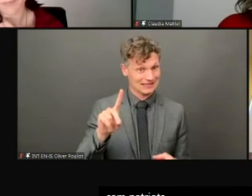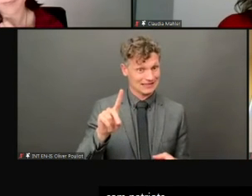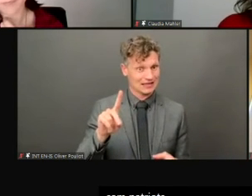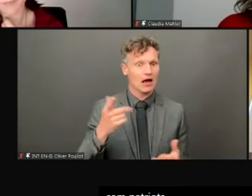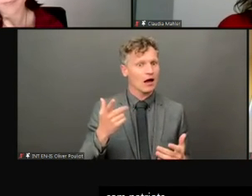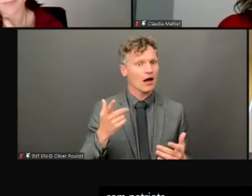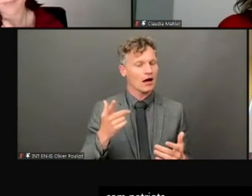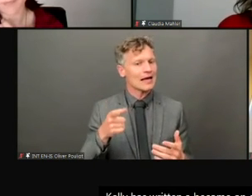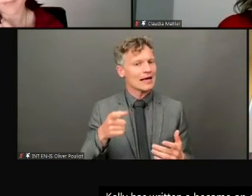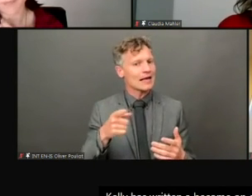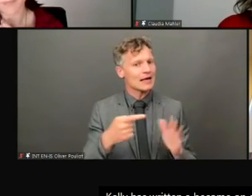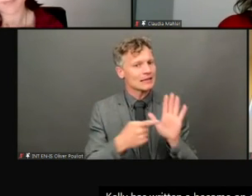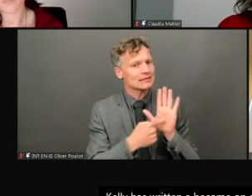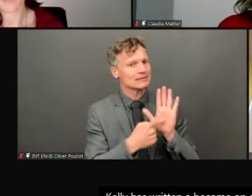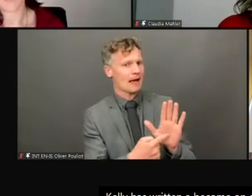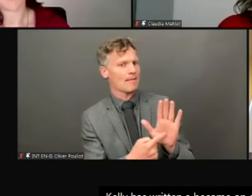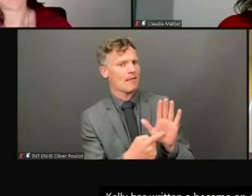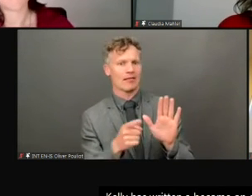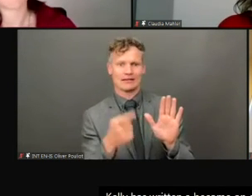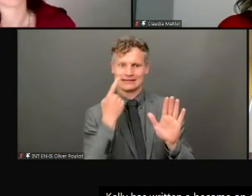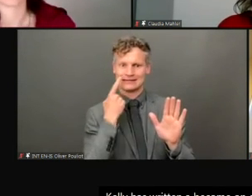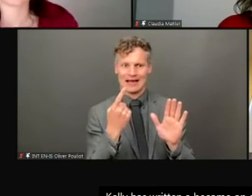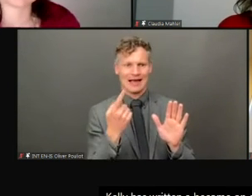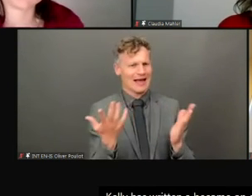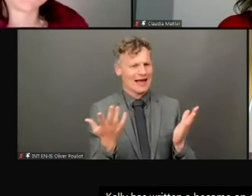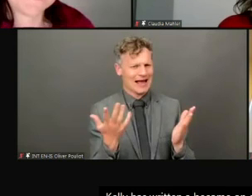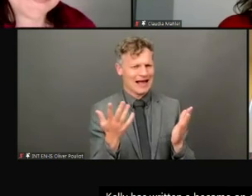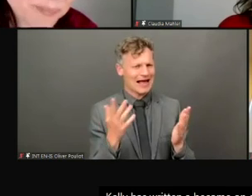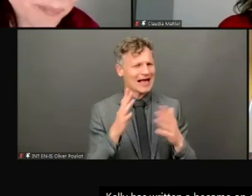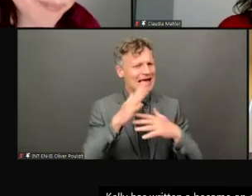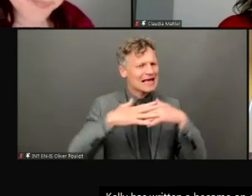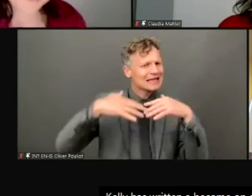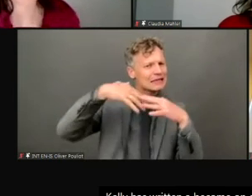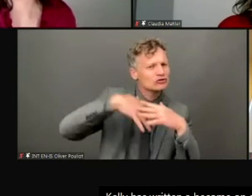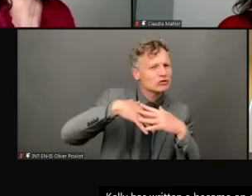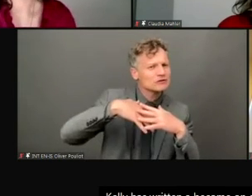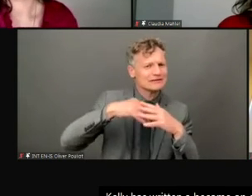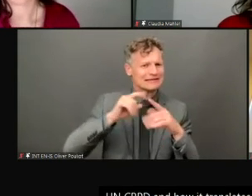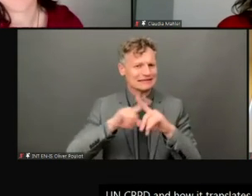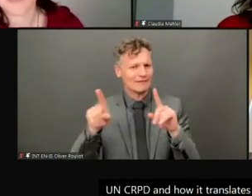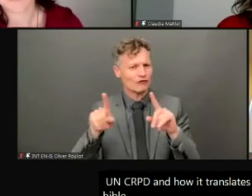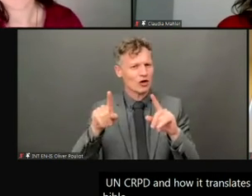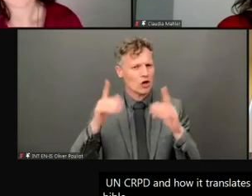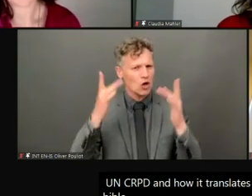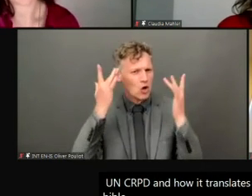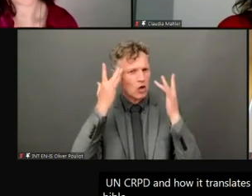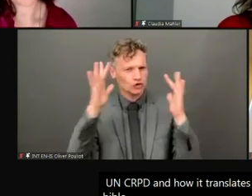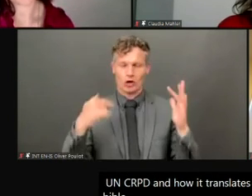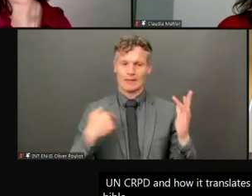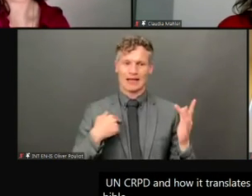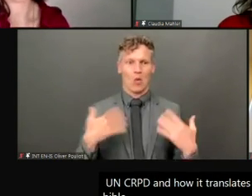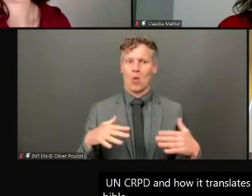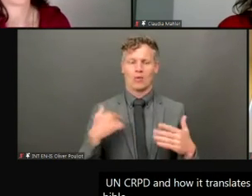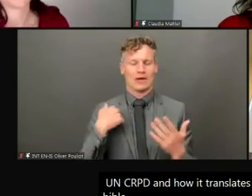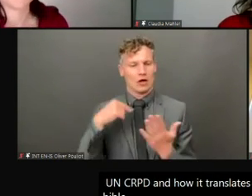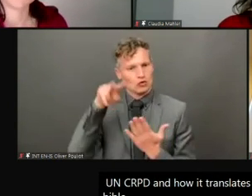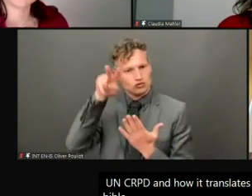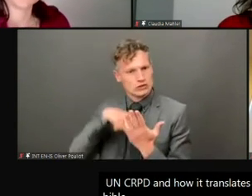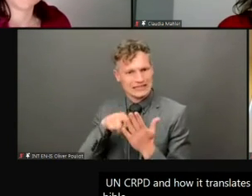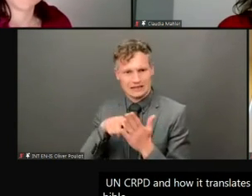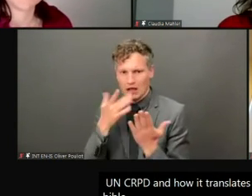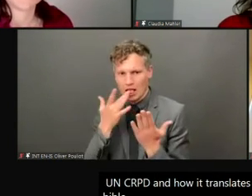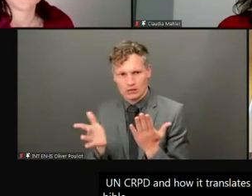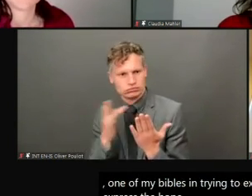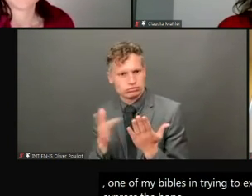that's my Bible, one of my Bibles in trying to explore this field. And I would express the hope that if you ever get around